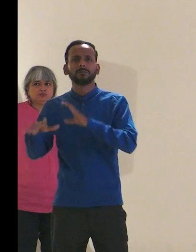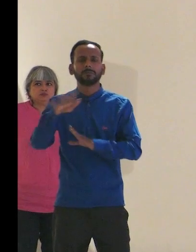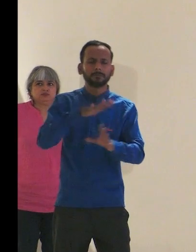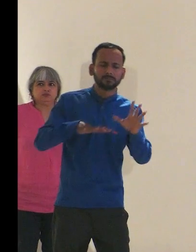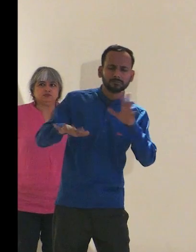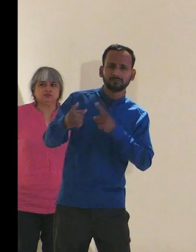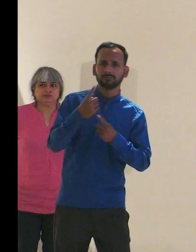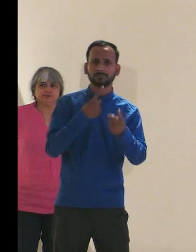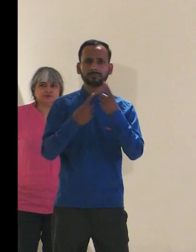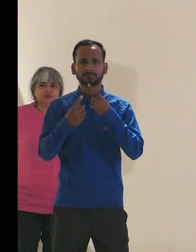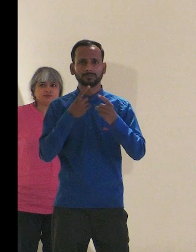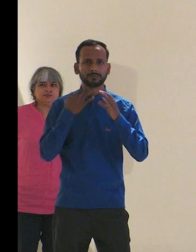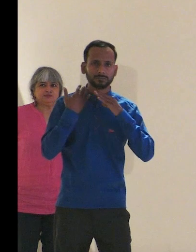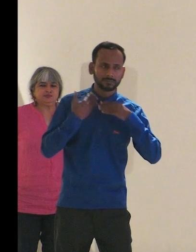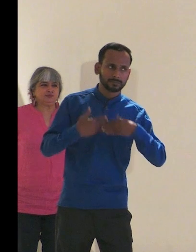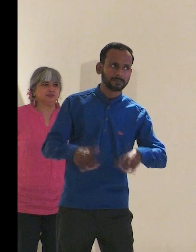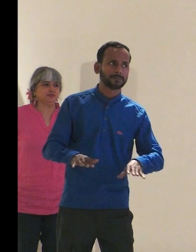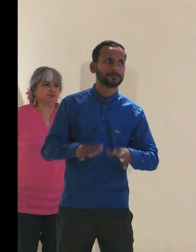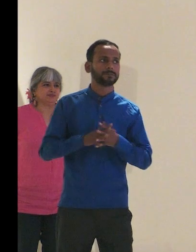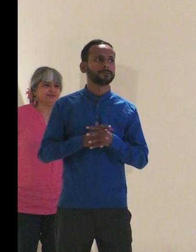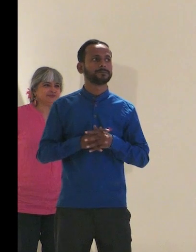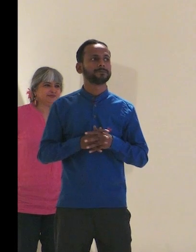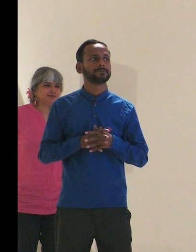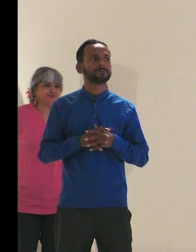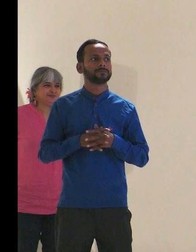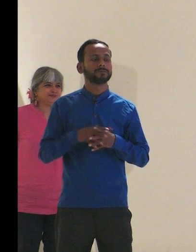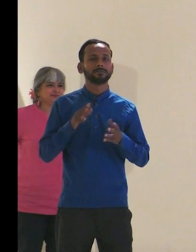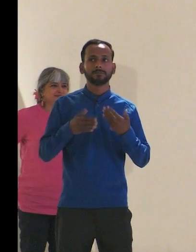is a non-zero thing to do